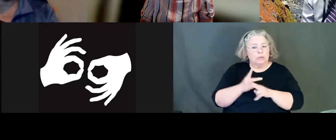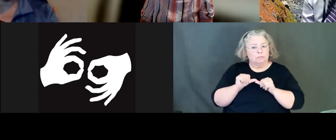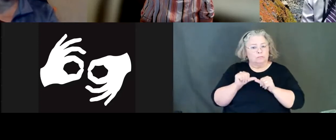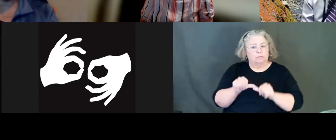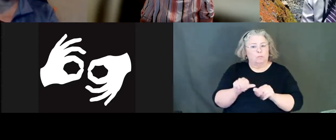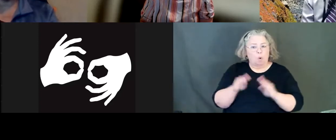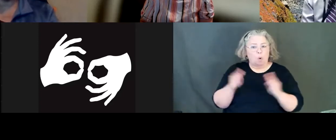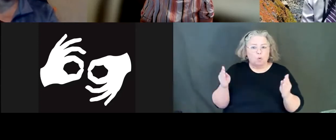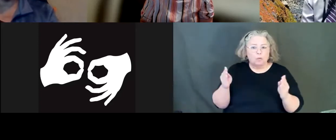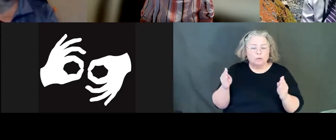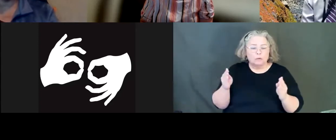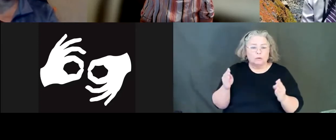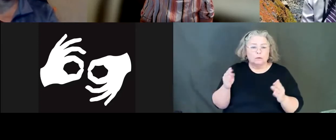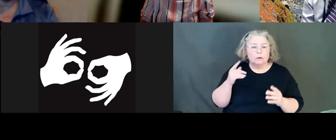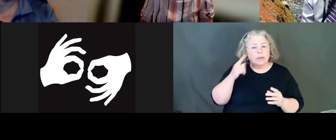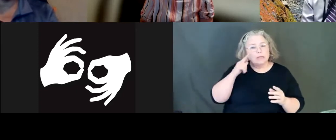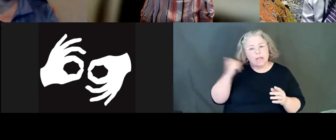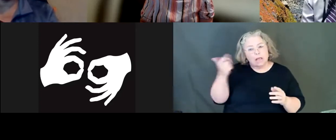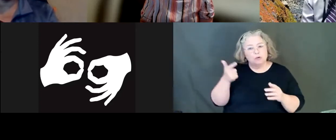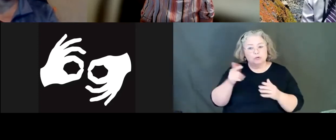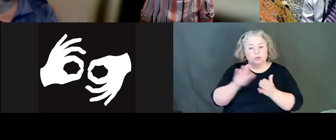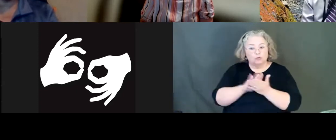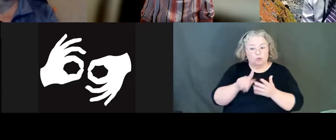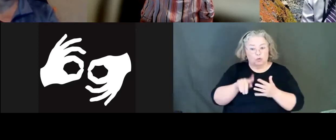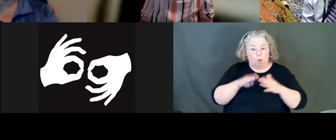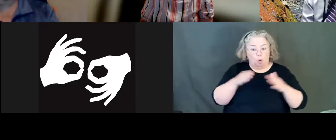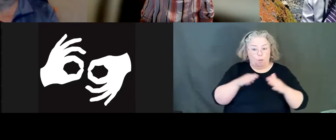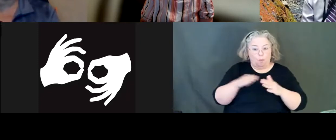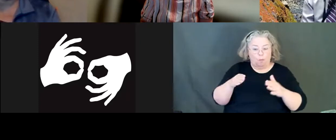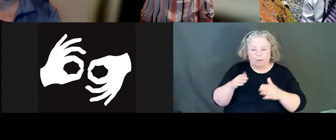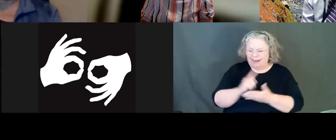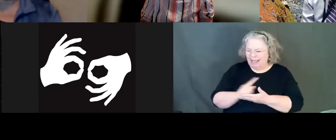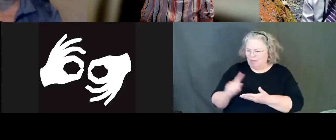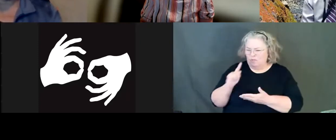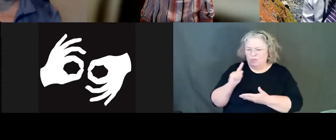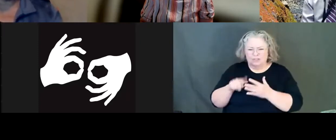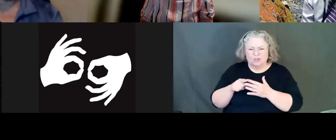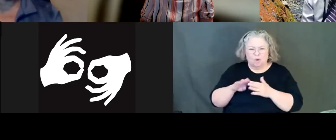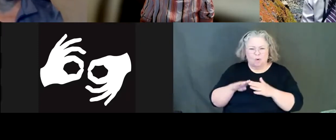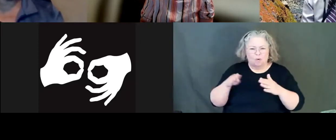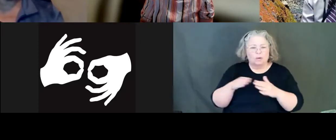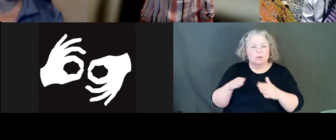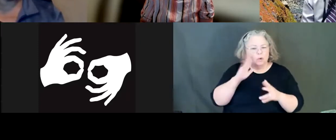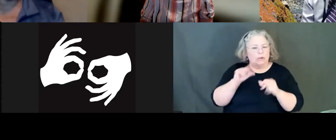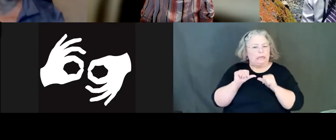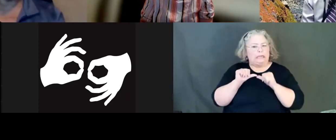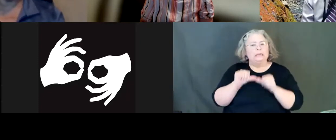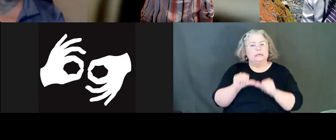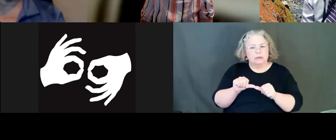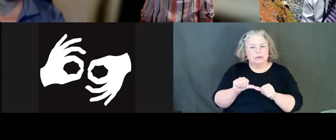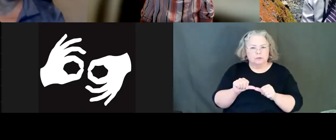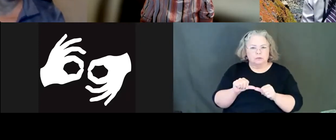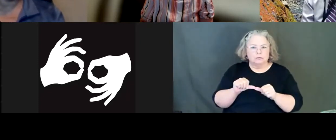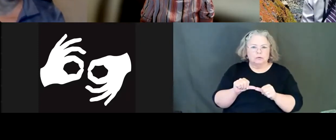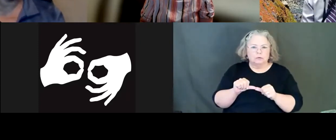that as the rest of the schools open up in the last week or so, that we'll continue to be able